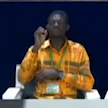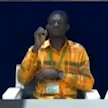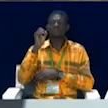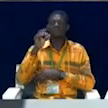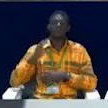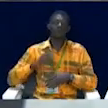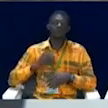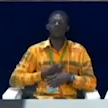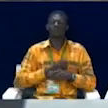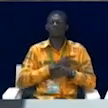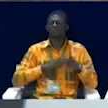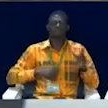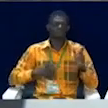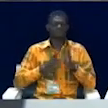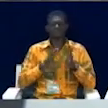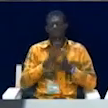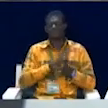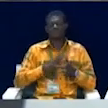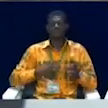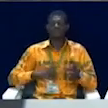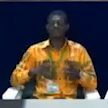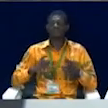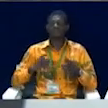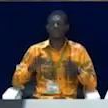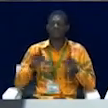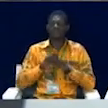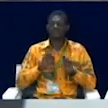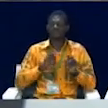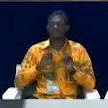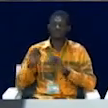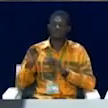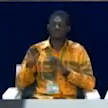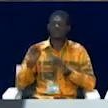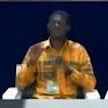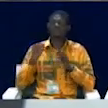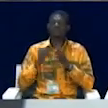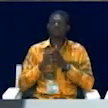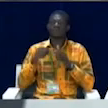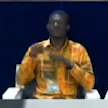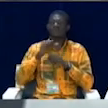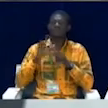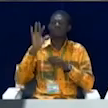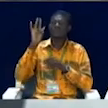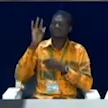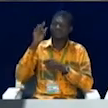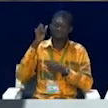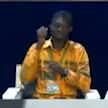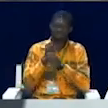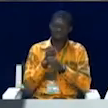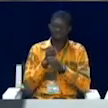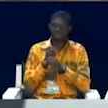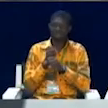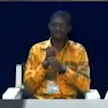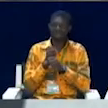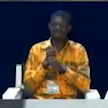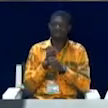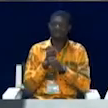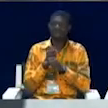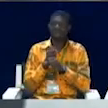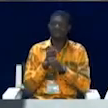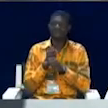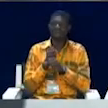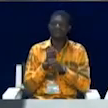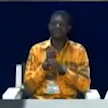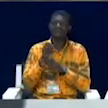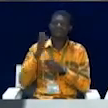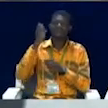our Lord Jesus Christ, has removed the tonsillitis of about 18 years. He